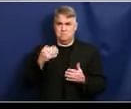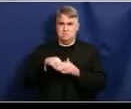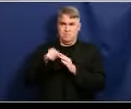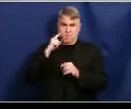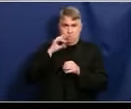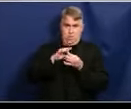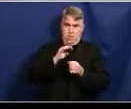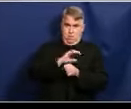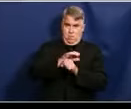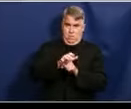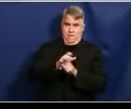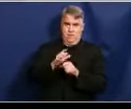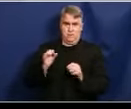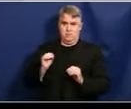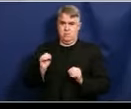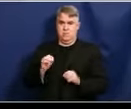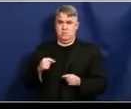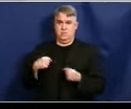we have a total of